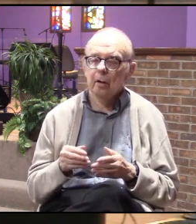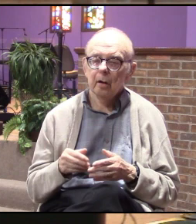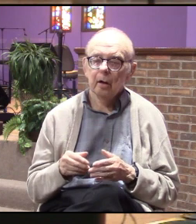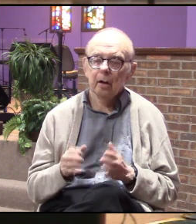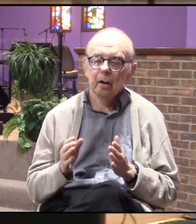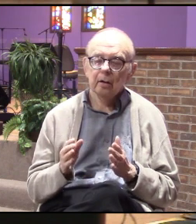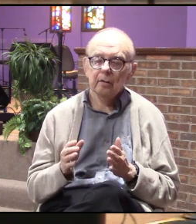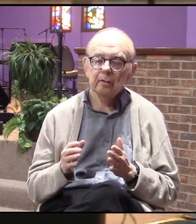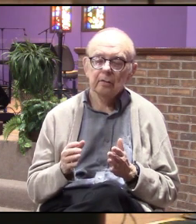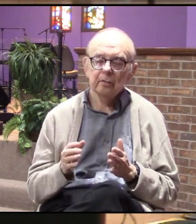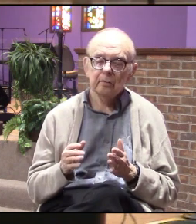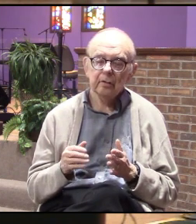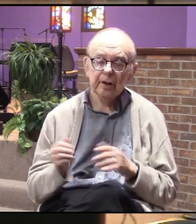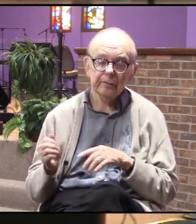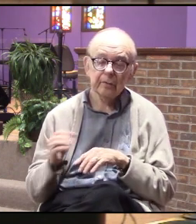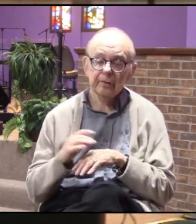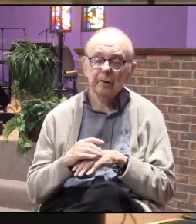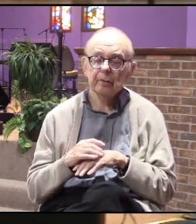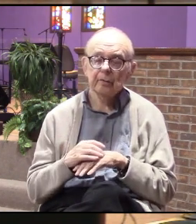left on the earth.